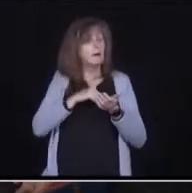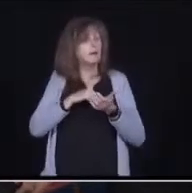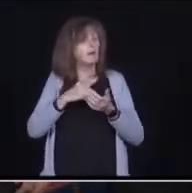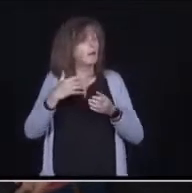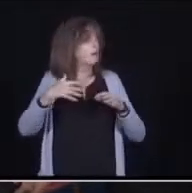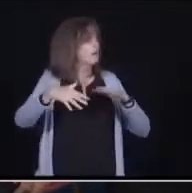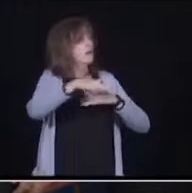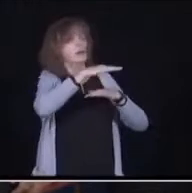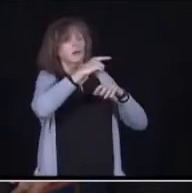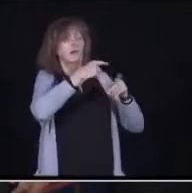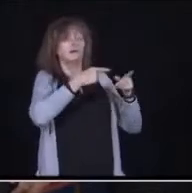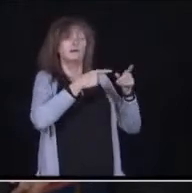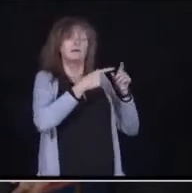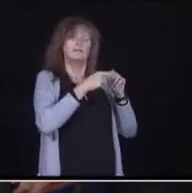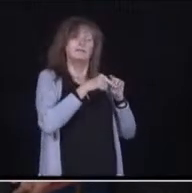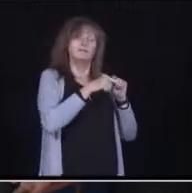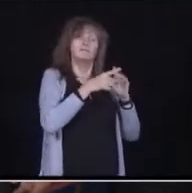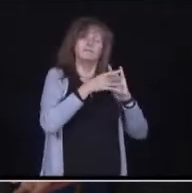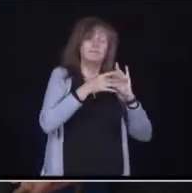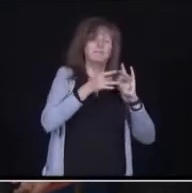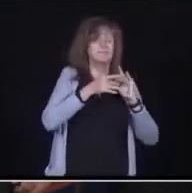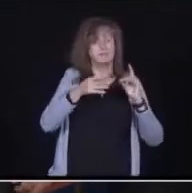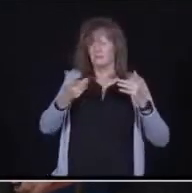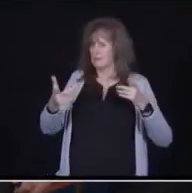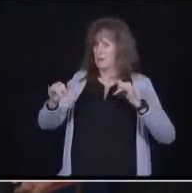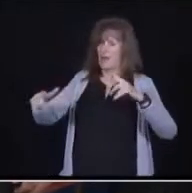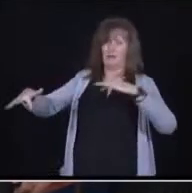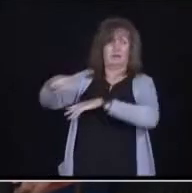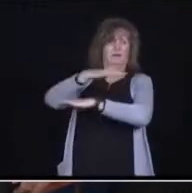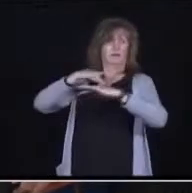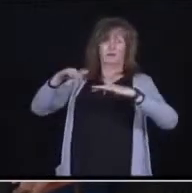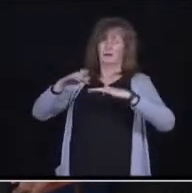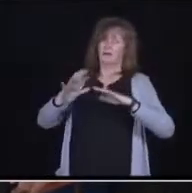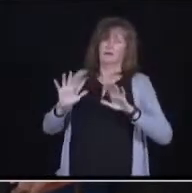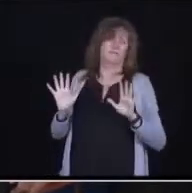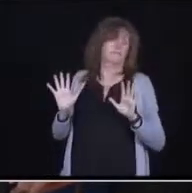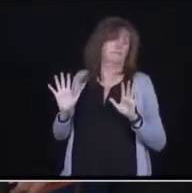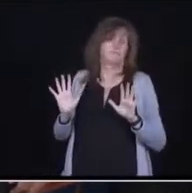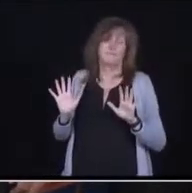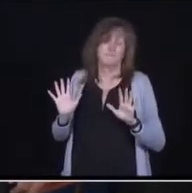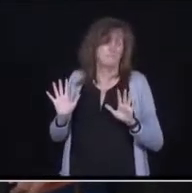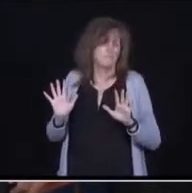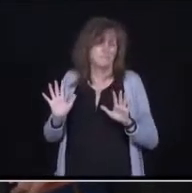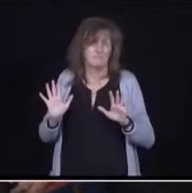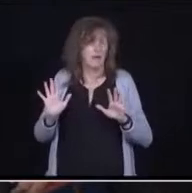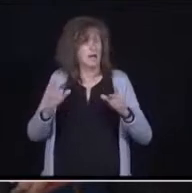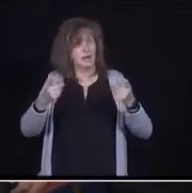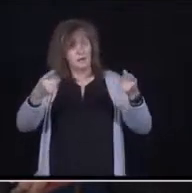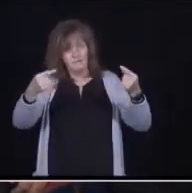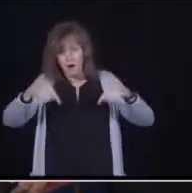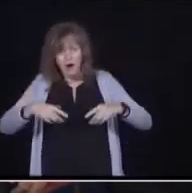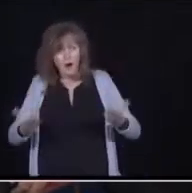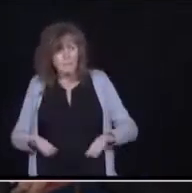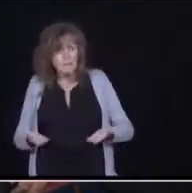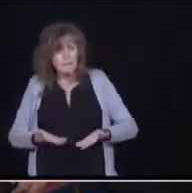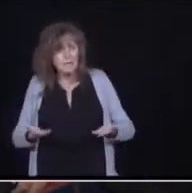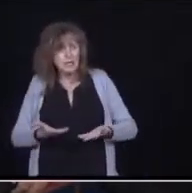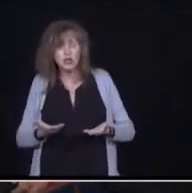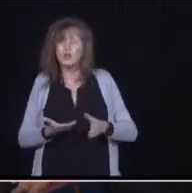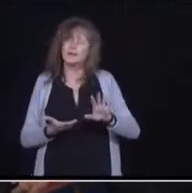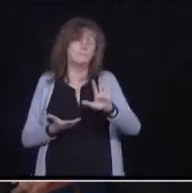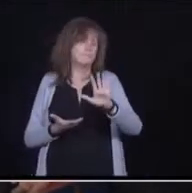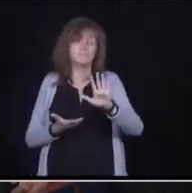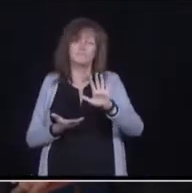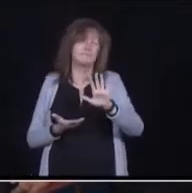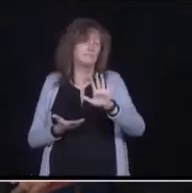of large groups. Not if you have one or two people over. At any time, and by the way, anytime I'm with anyone